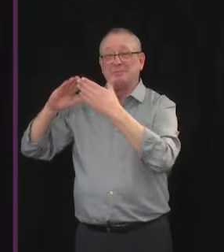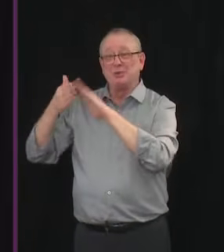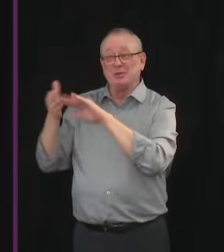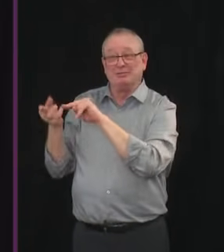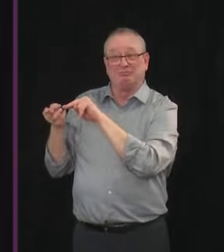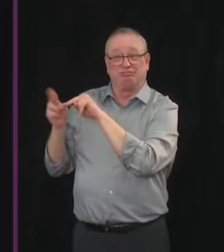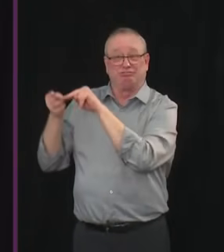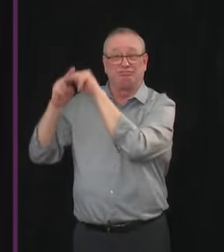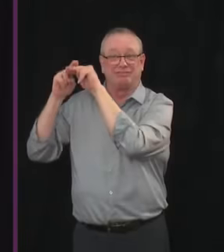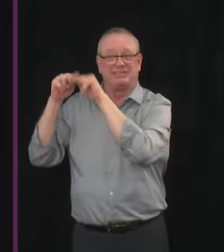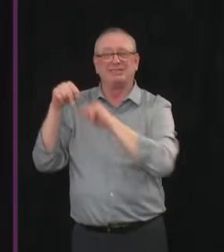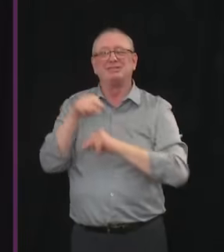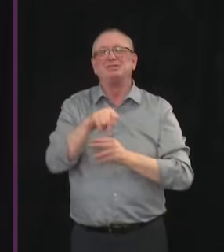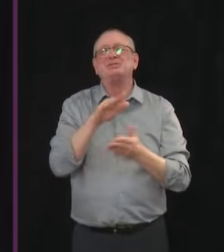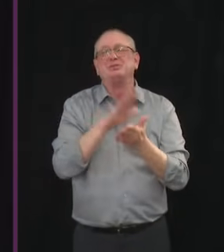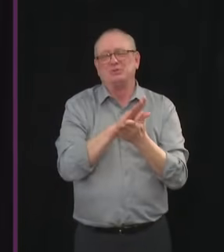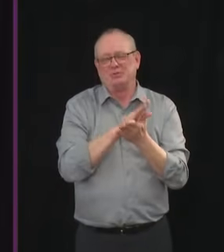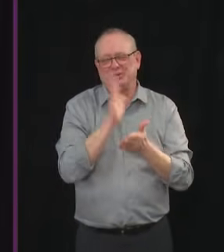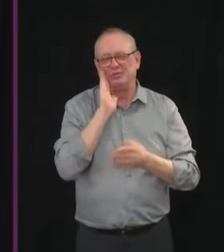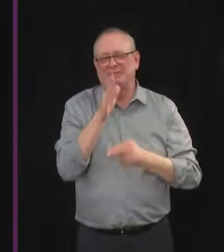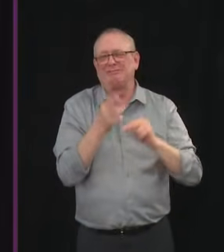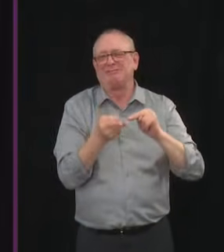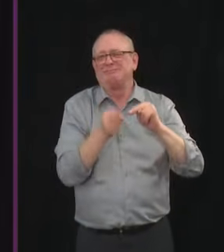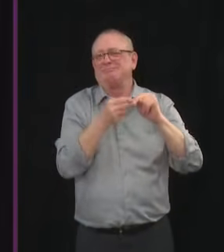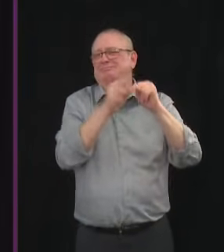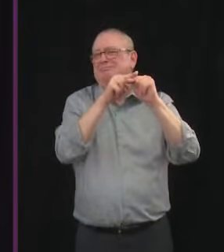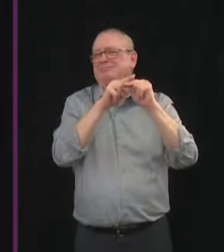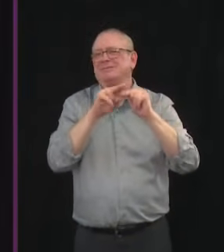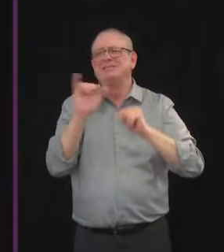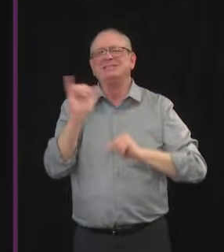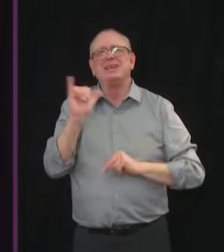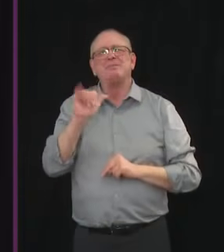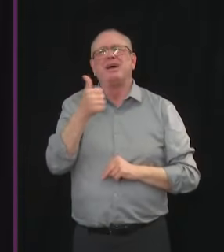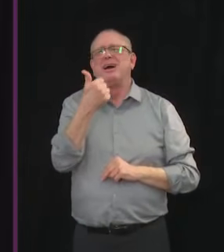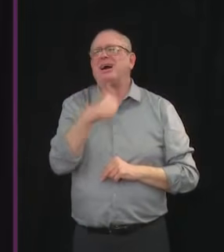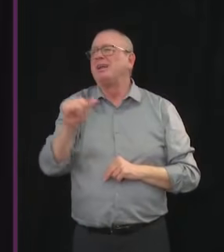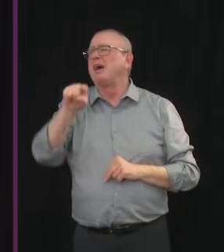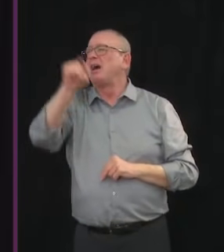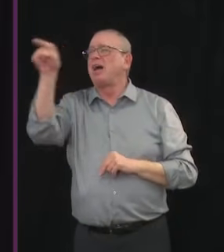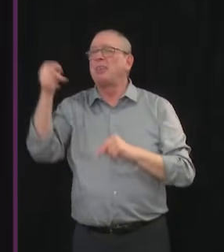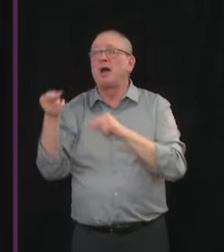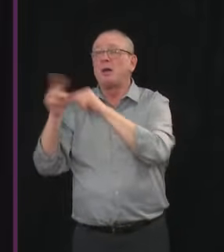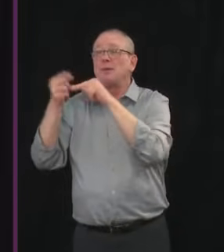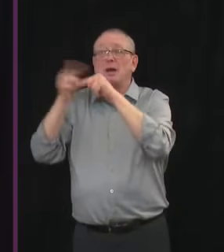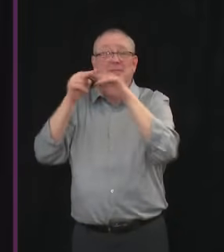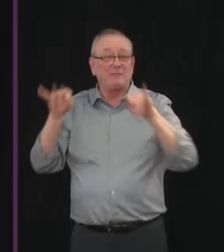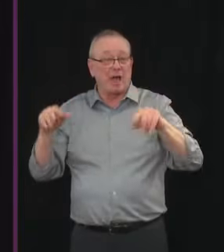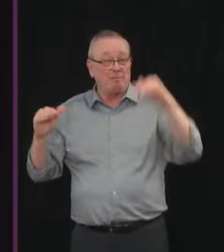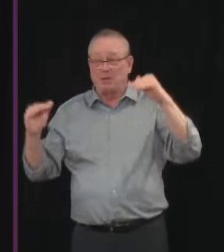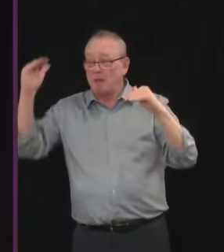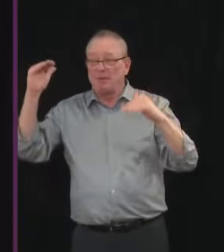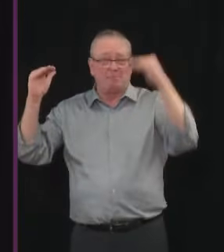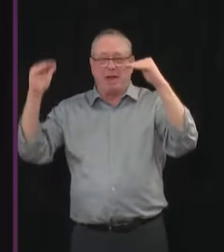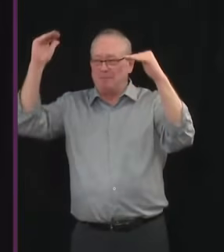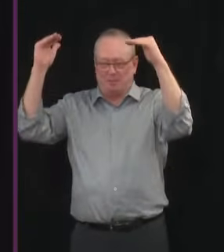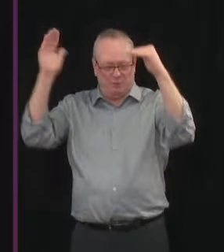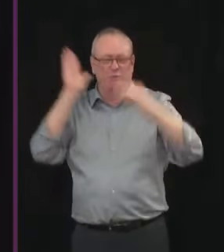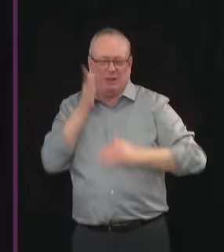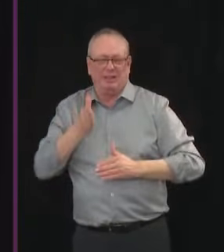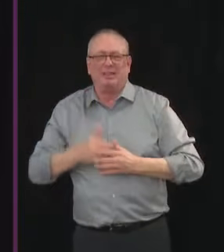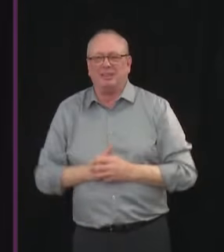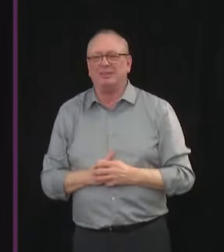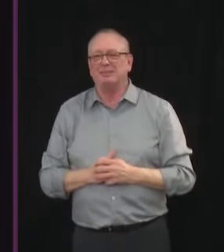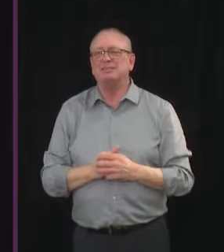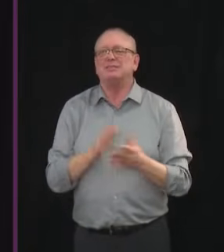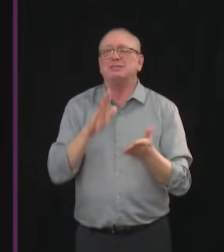everywhere else. The protocols in our schools are important as they allow our students, staff, and teachers to experience